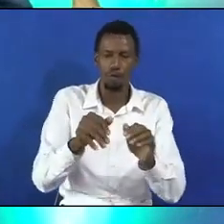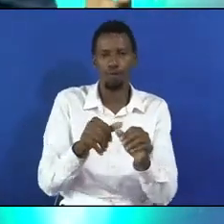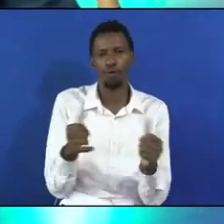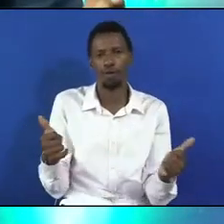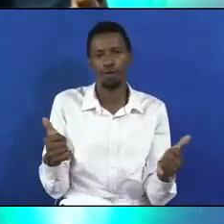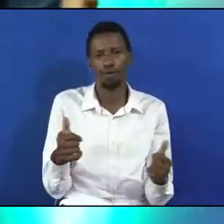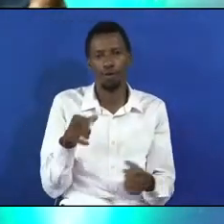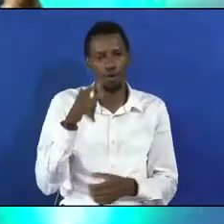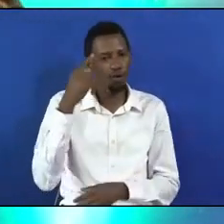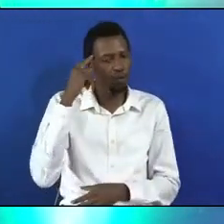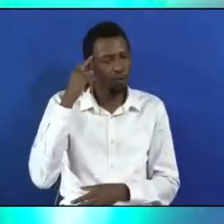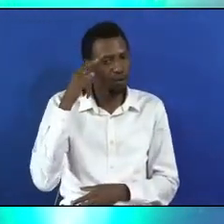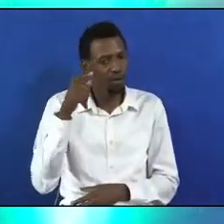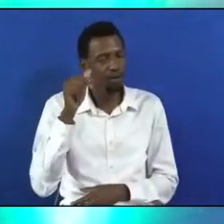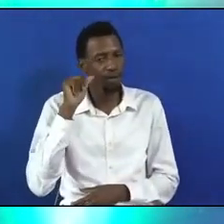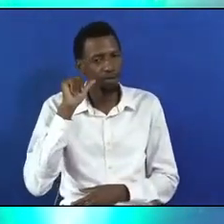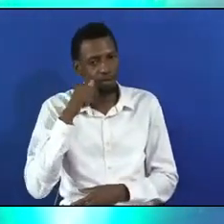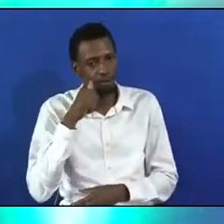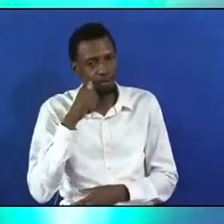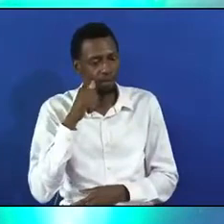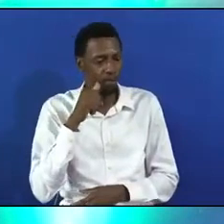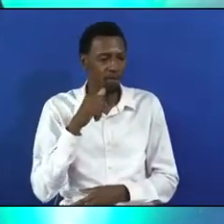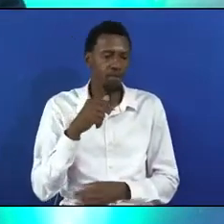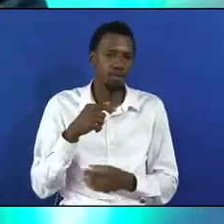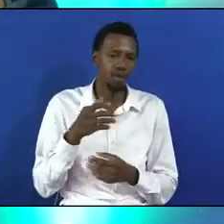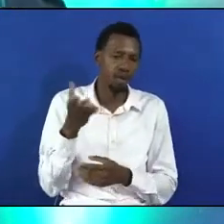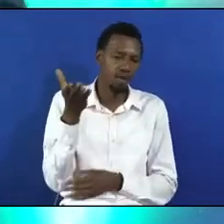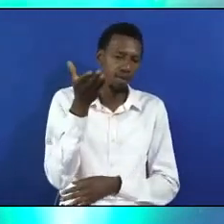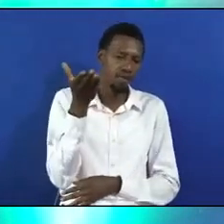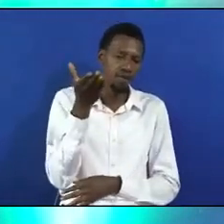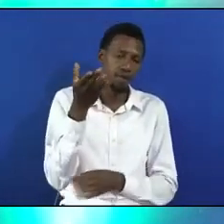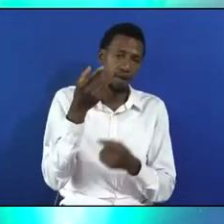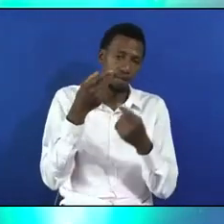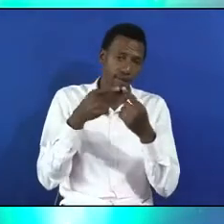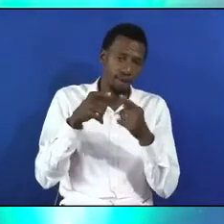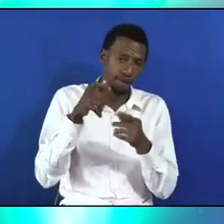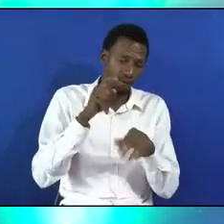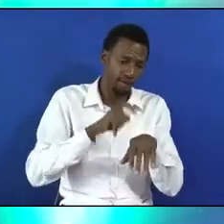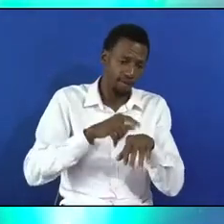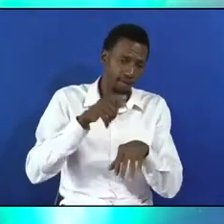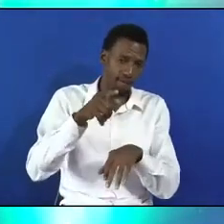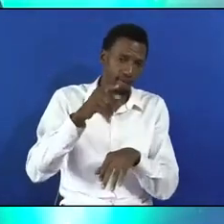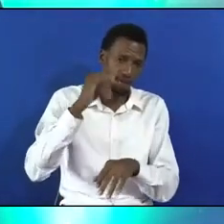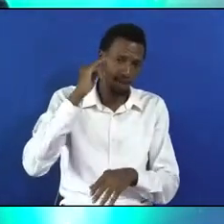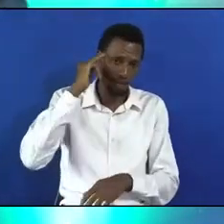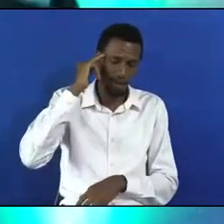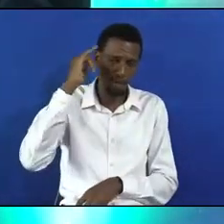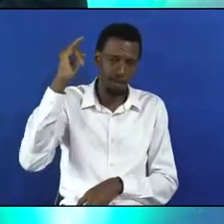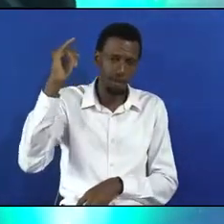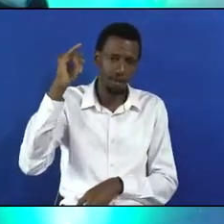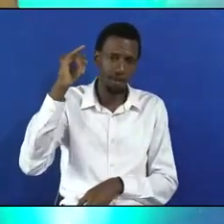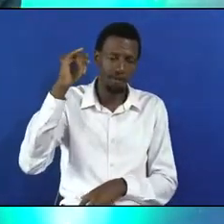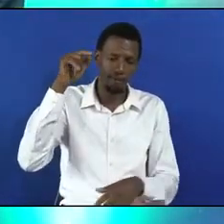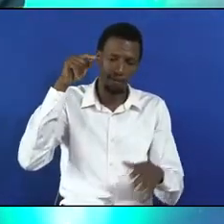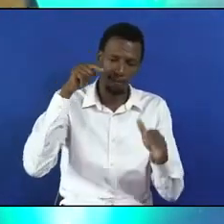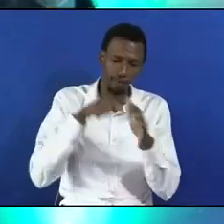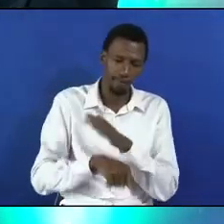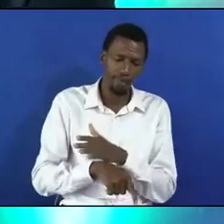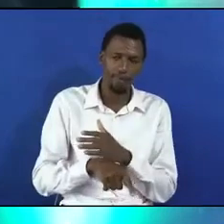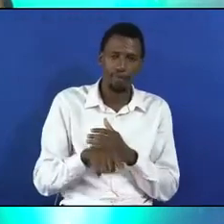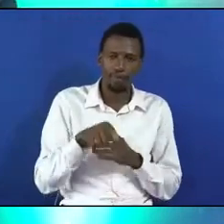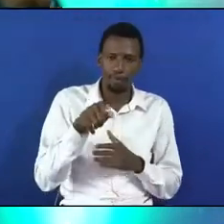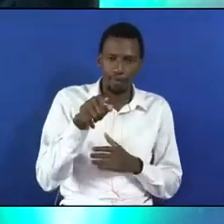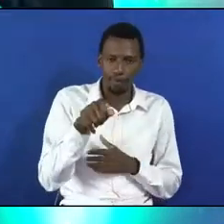Well, that might sound nice on the surface. When that philosophy gets prayed out, it